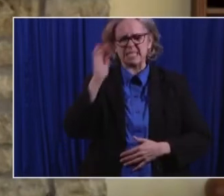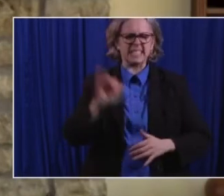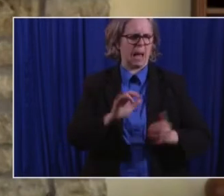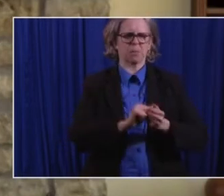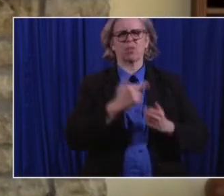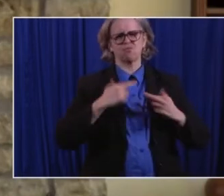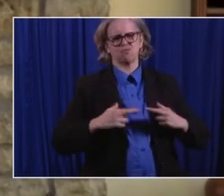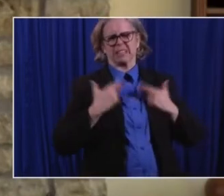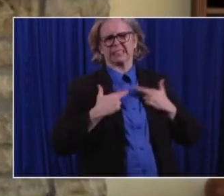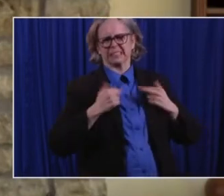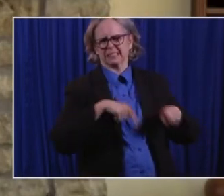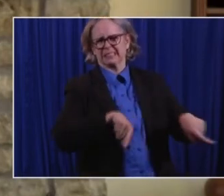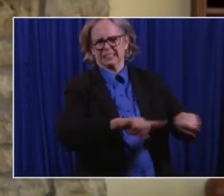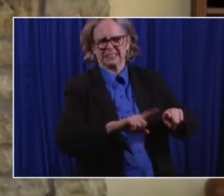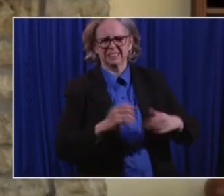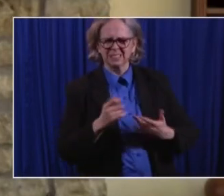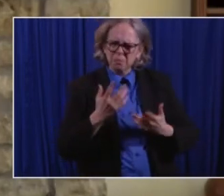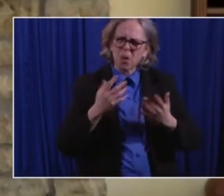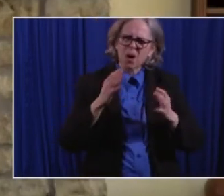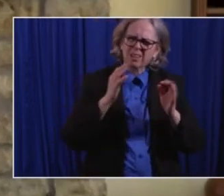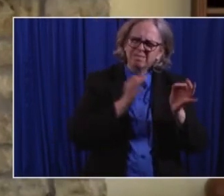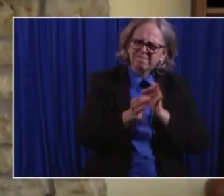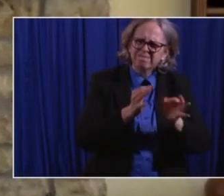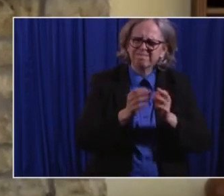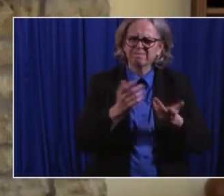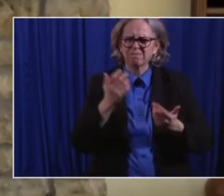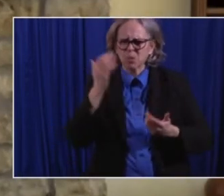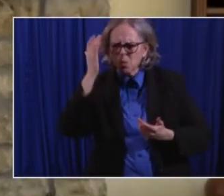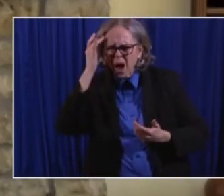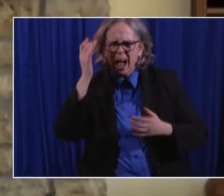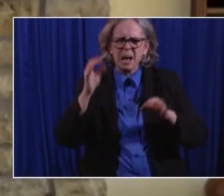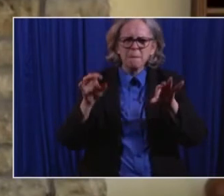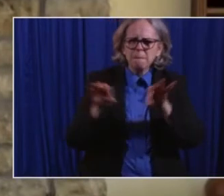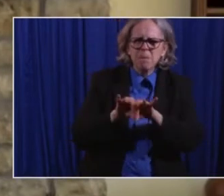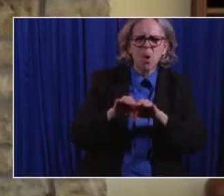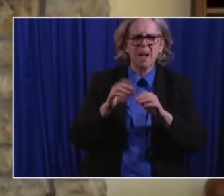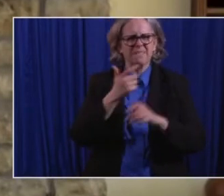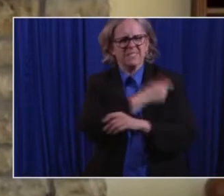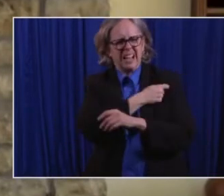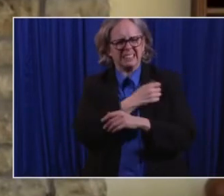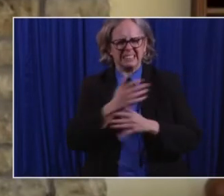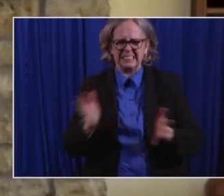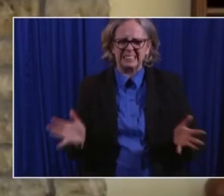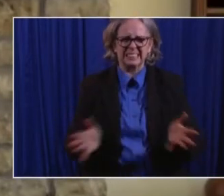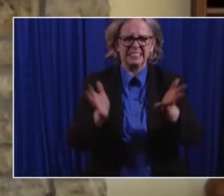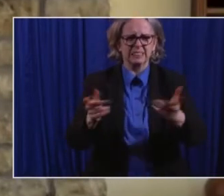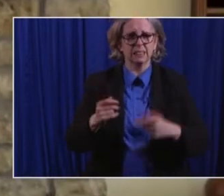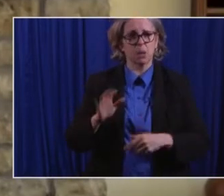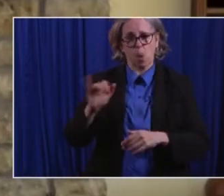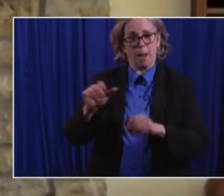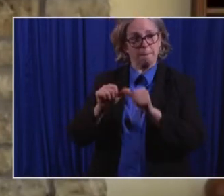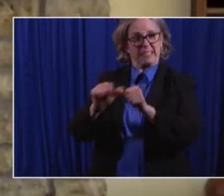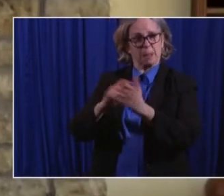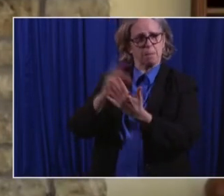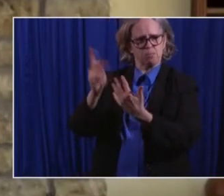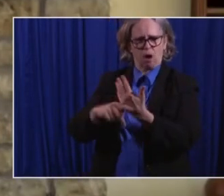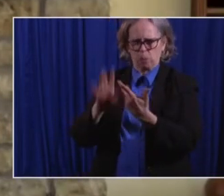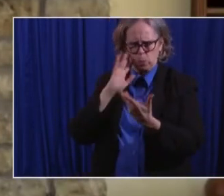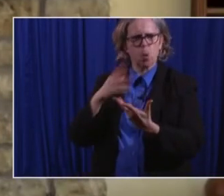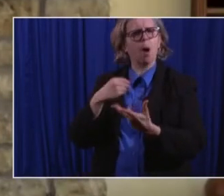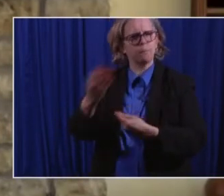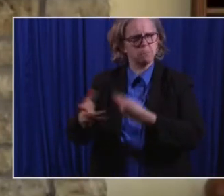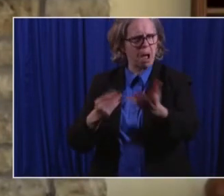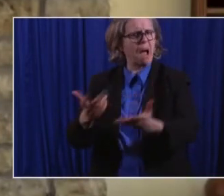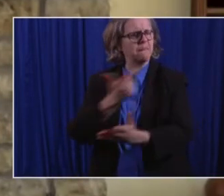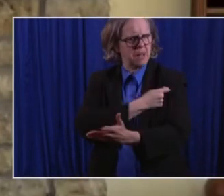because everyone's going to have that opportunity again, and on a continuing basis. We're sending out this vaccine basically through the